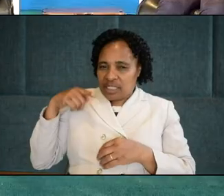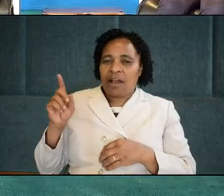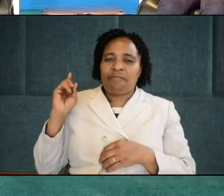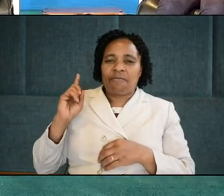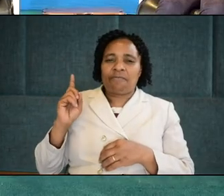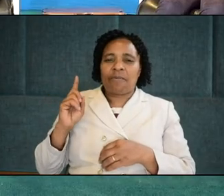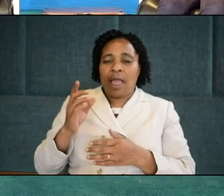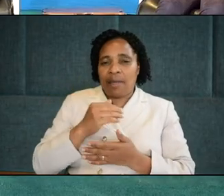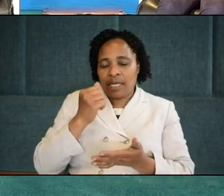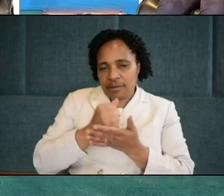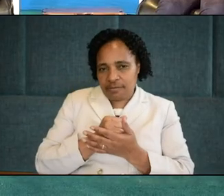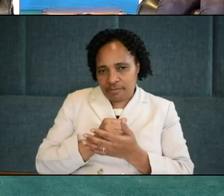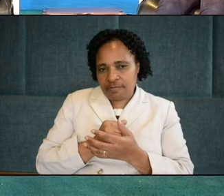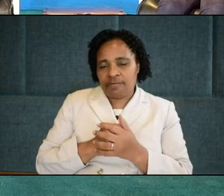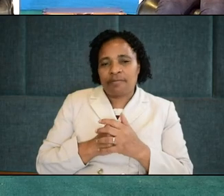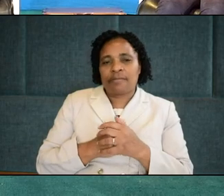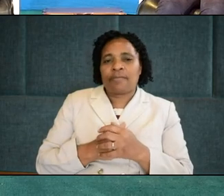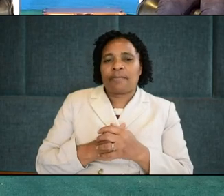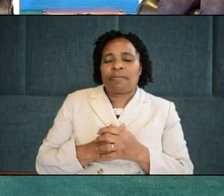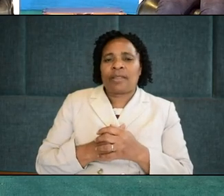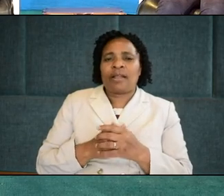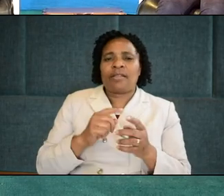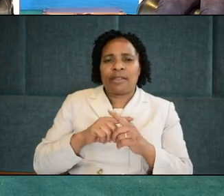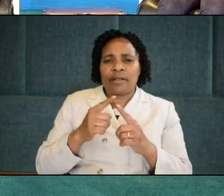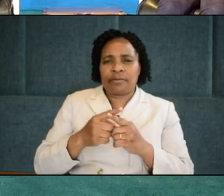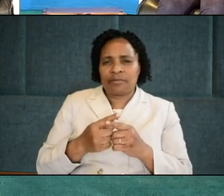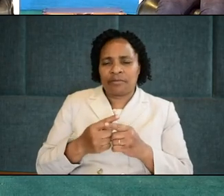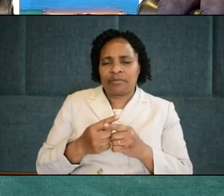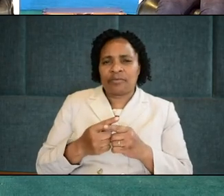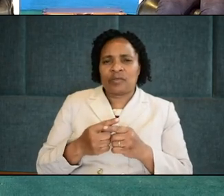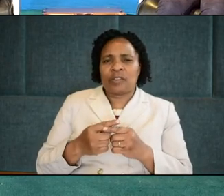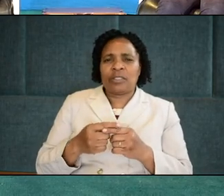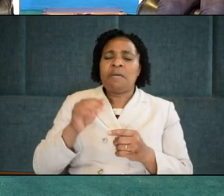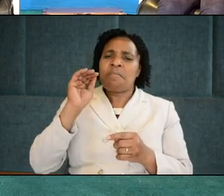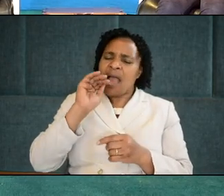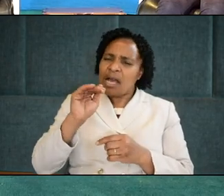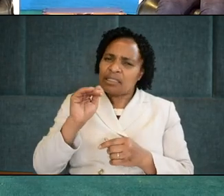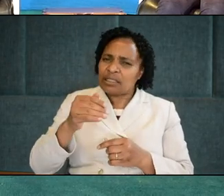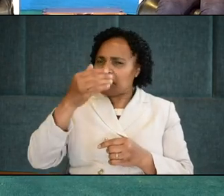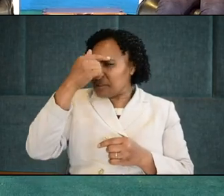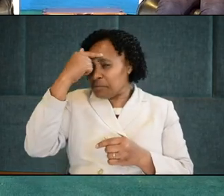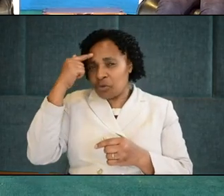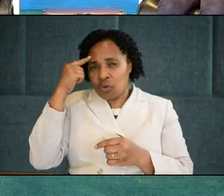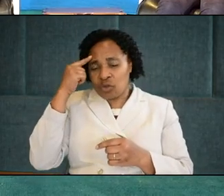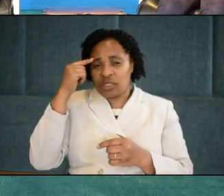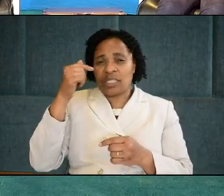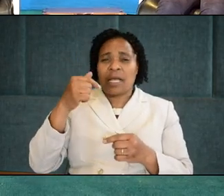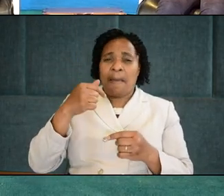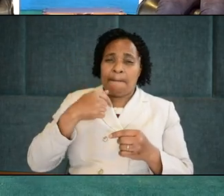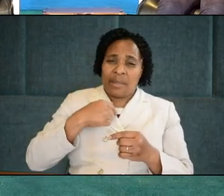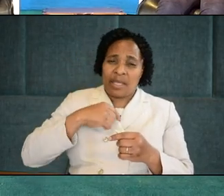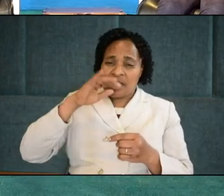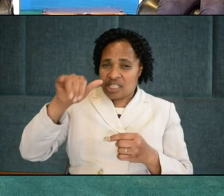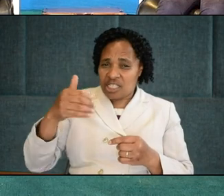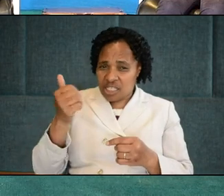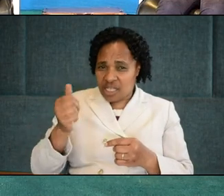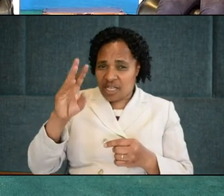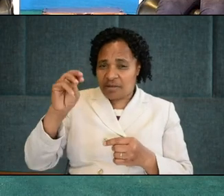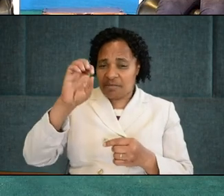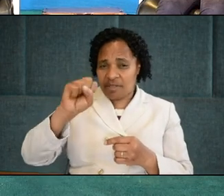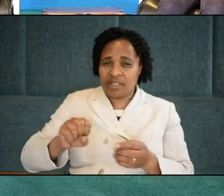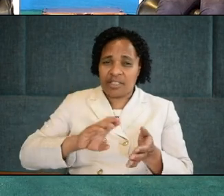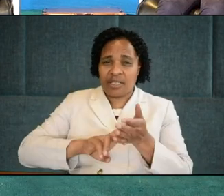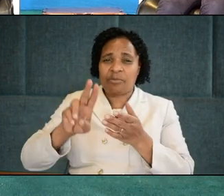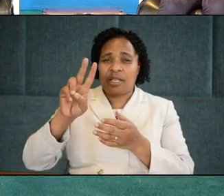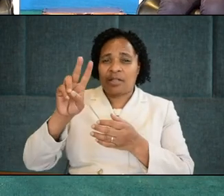Amen, amen. Then I was actually asking because my verse as well was James 2:25. I